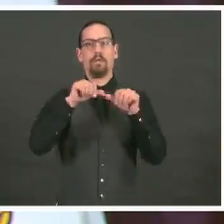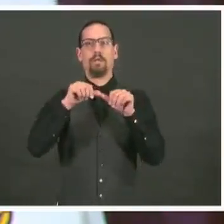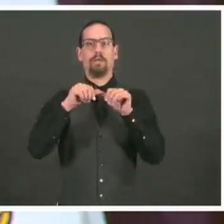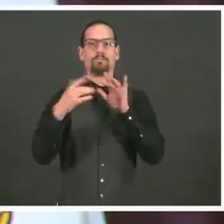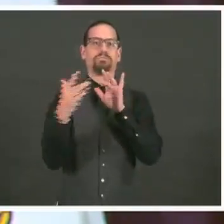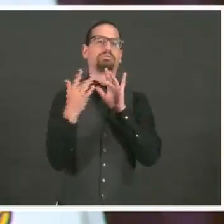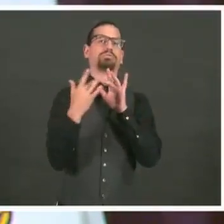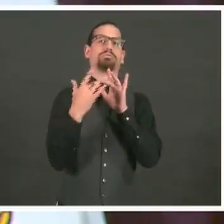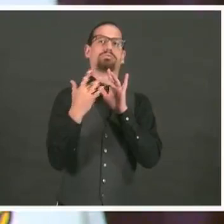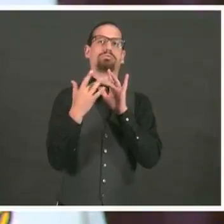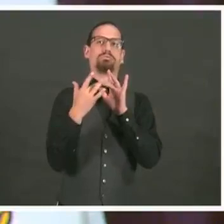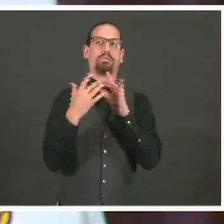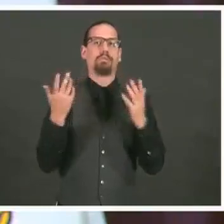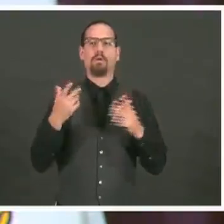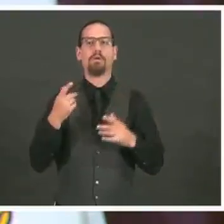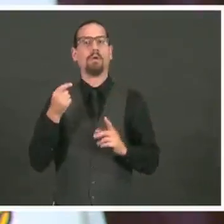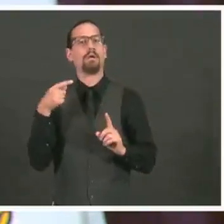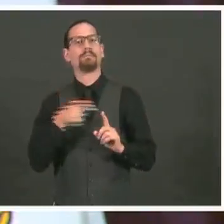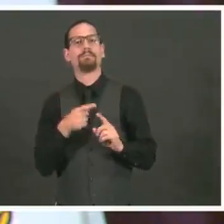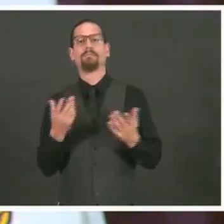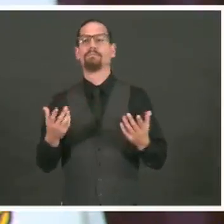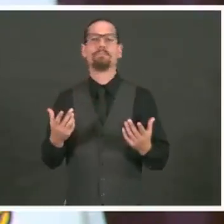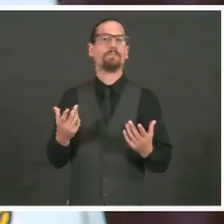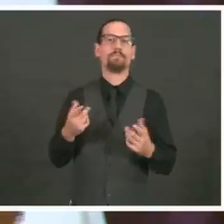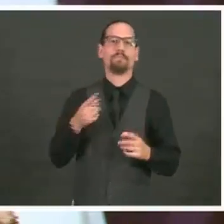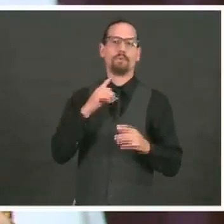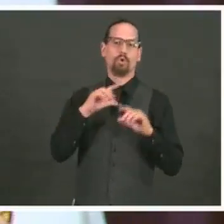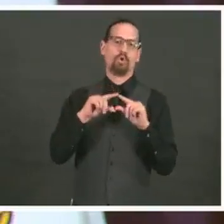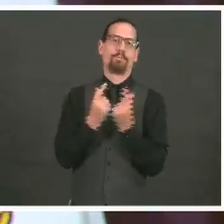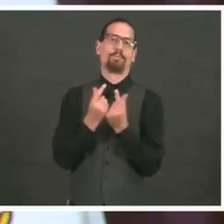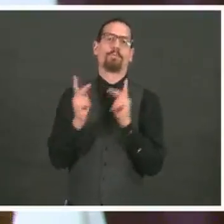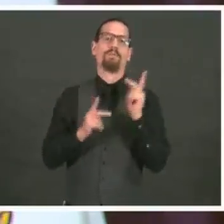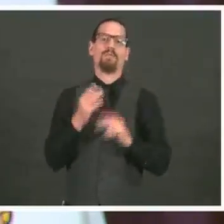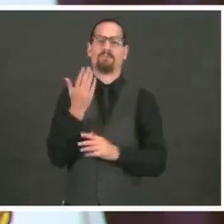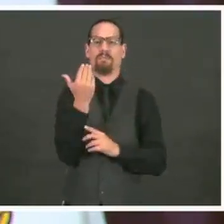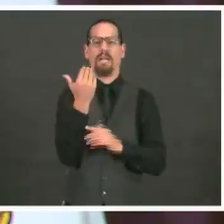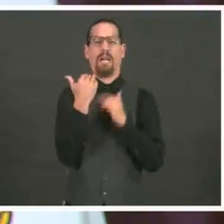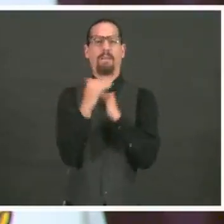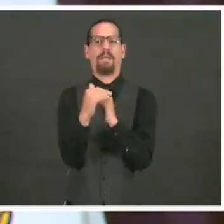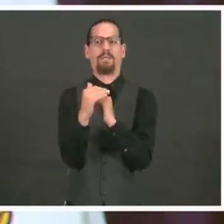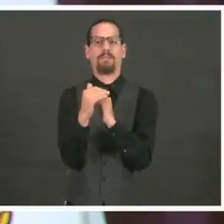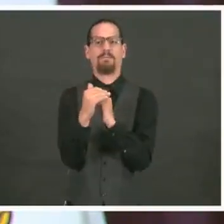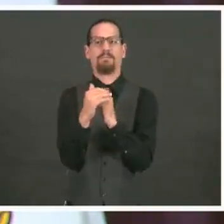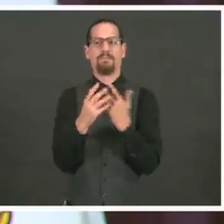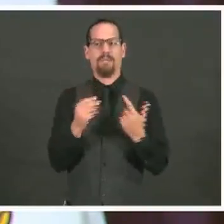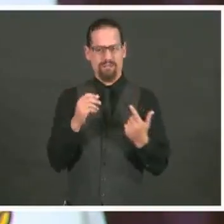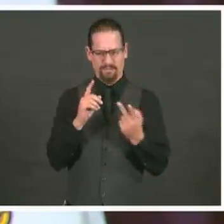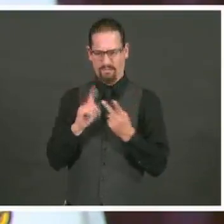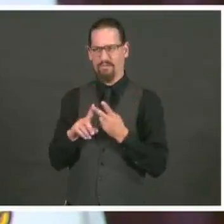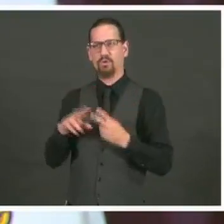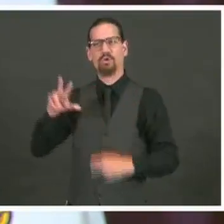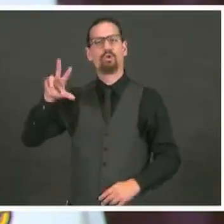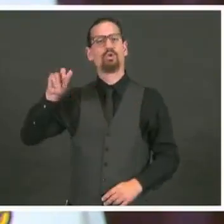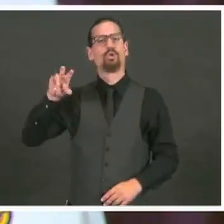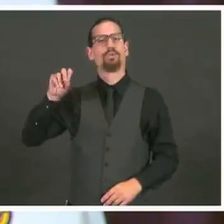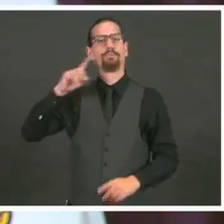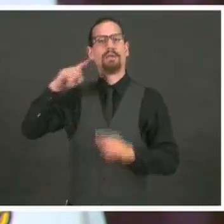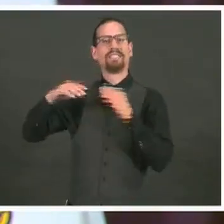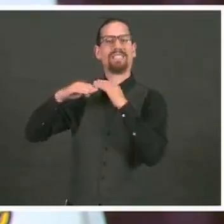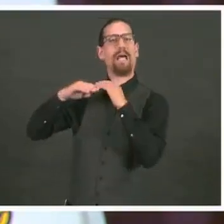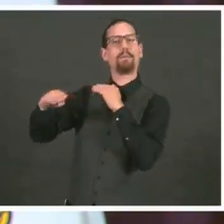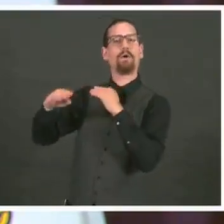of 15 and the 30-person maximum size of a pod or stable group in a school setting.